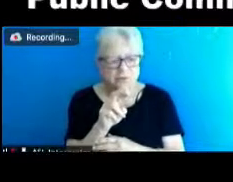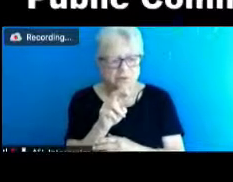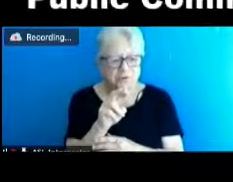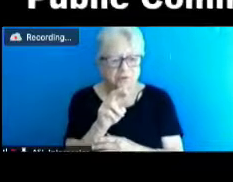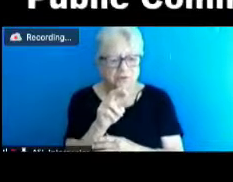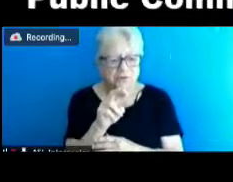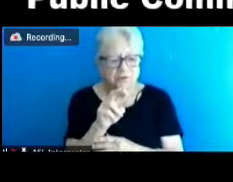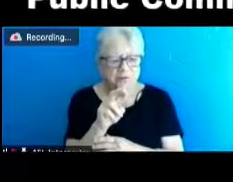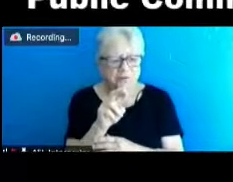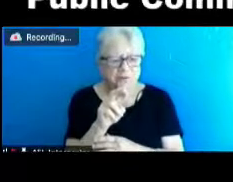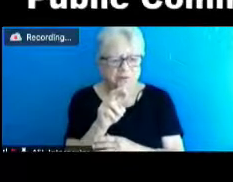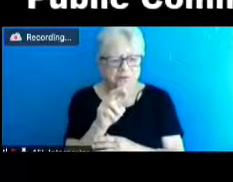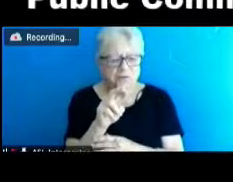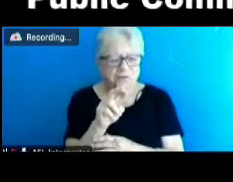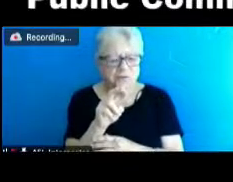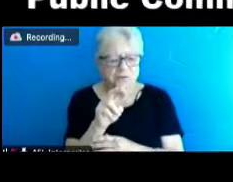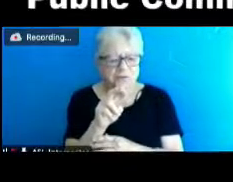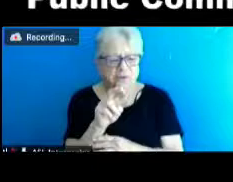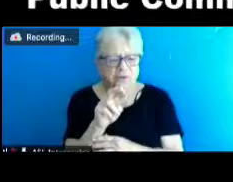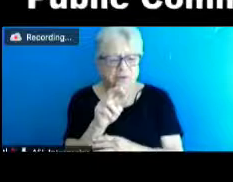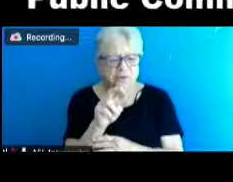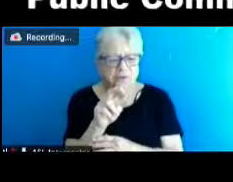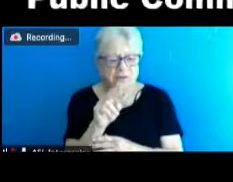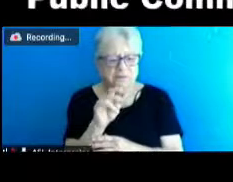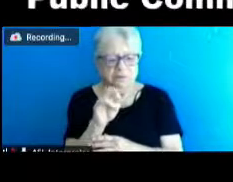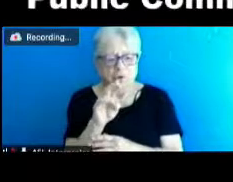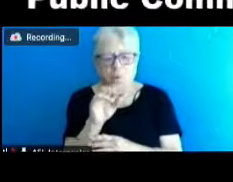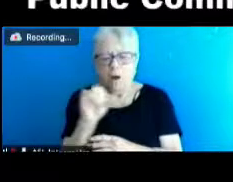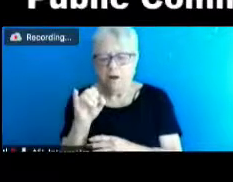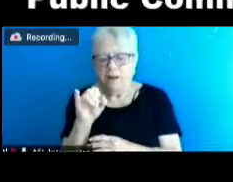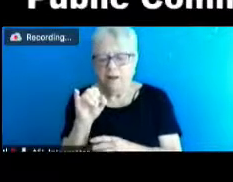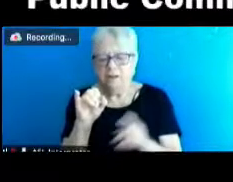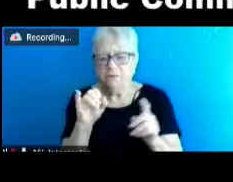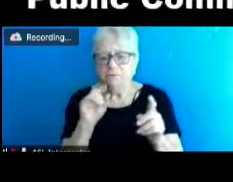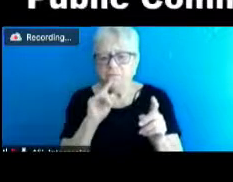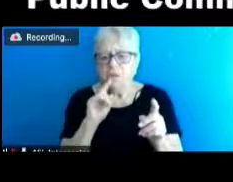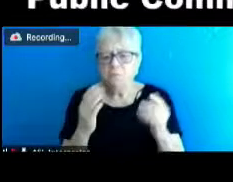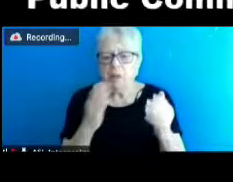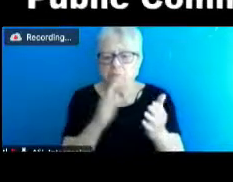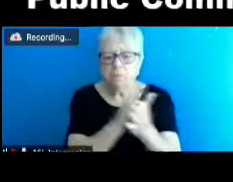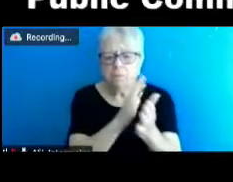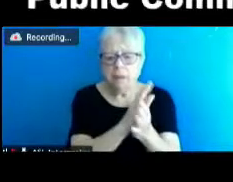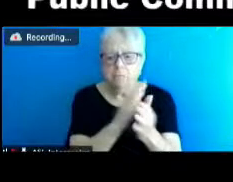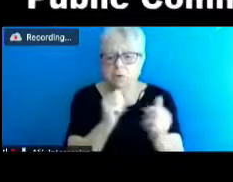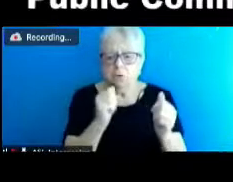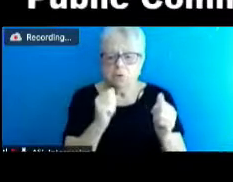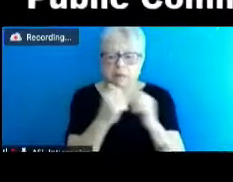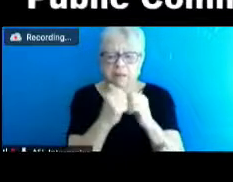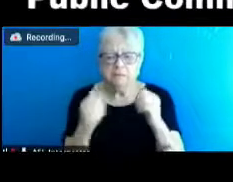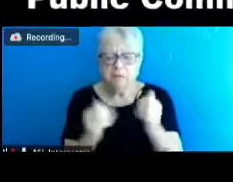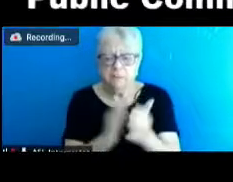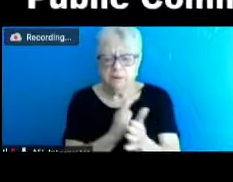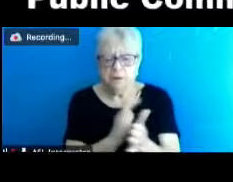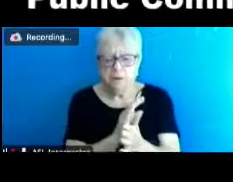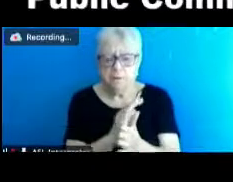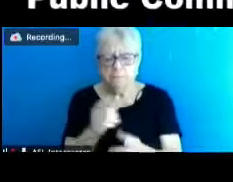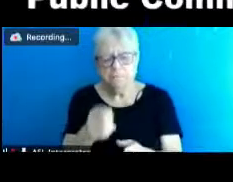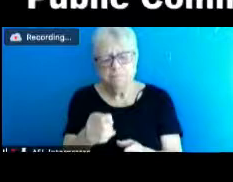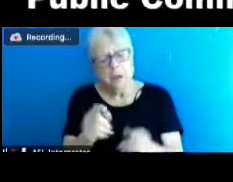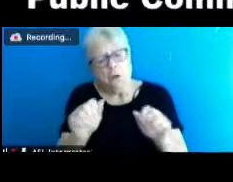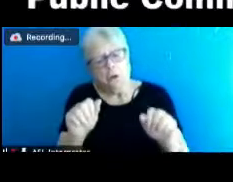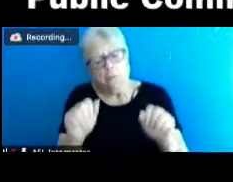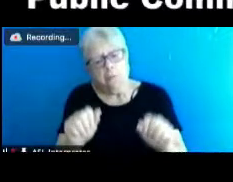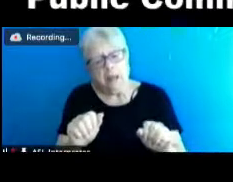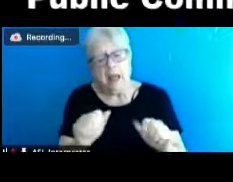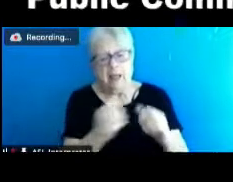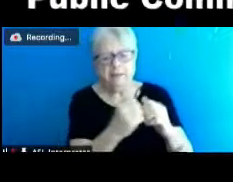could appoint a subcommittee of this committee, or on paper, I mean, it could be a separate subcommittee. Right? It could be a separate